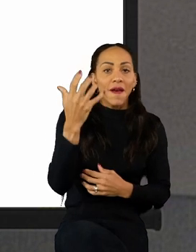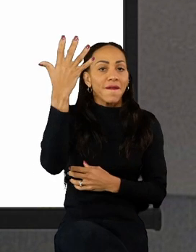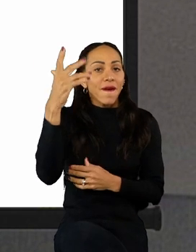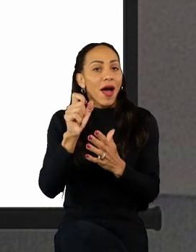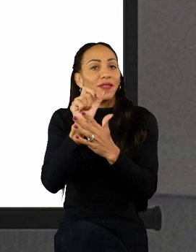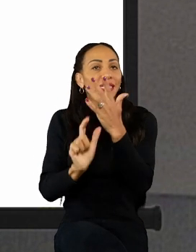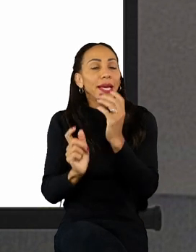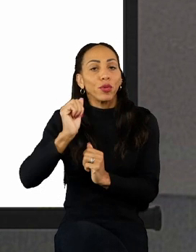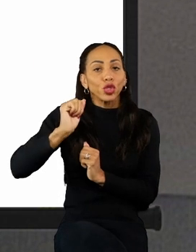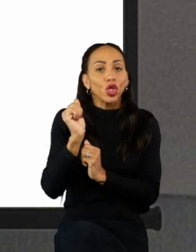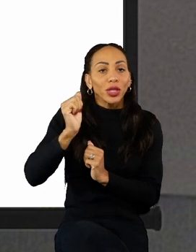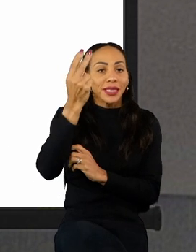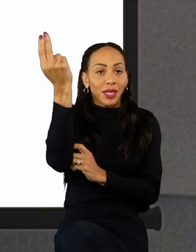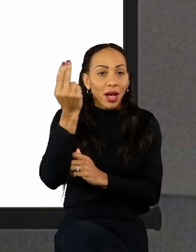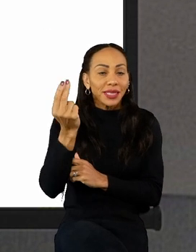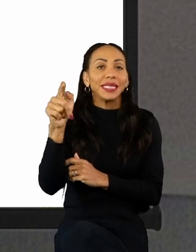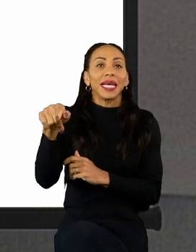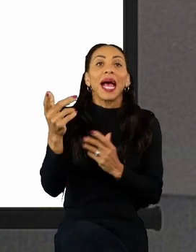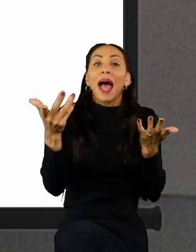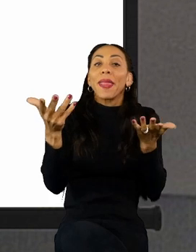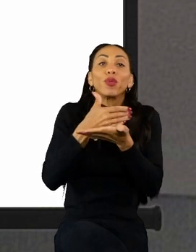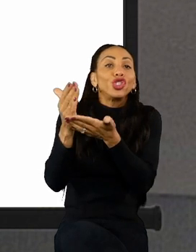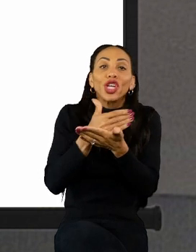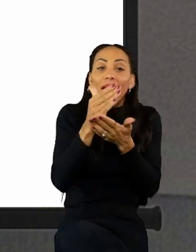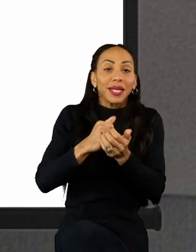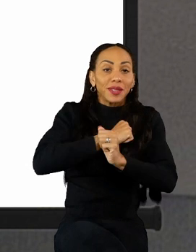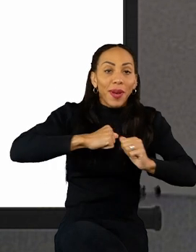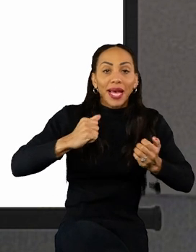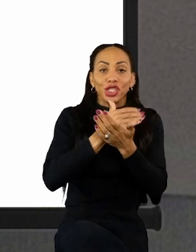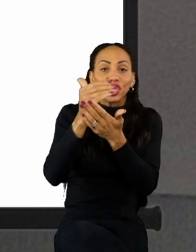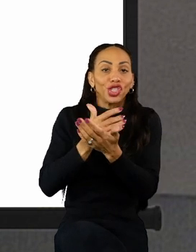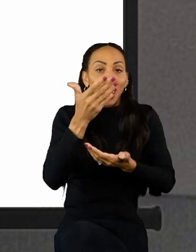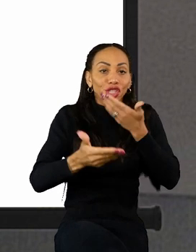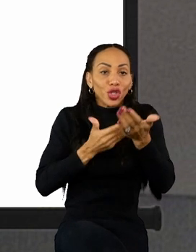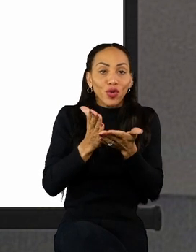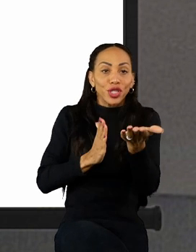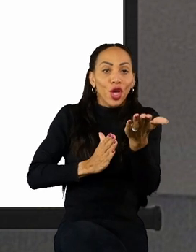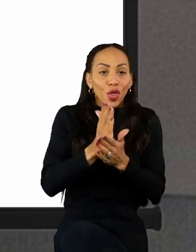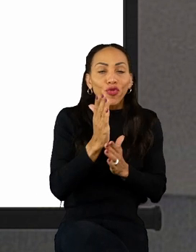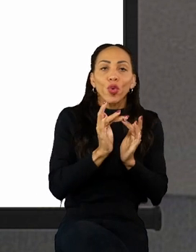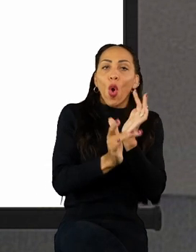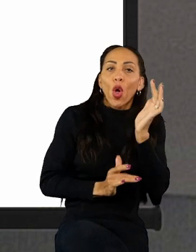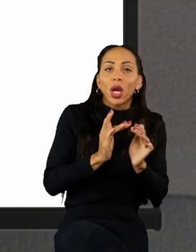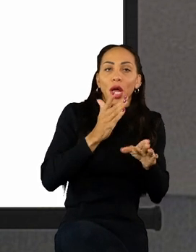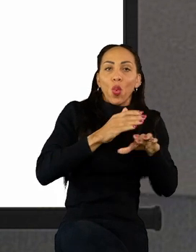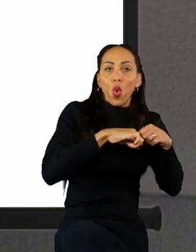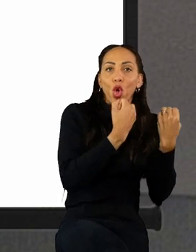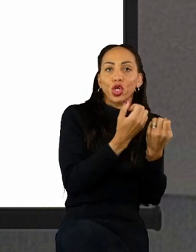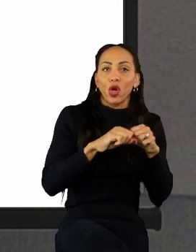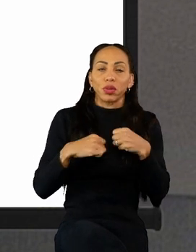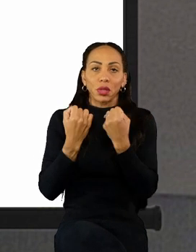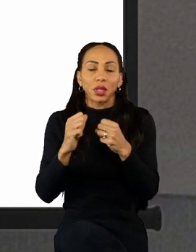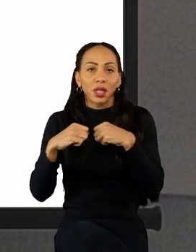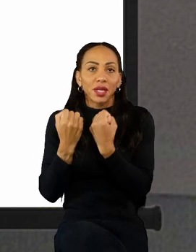artists. And as Maddie said, sharing space and sharing stories through a series of online workshops. And it will begin